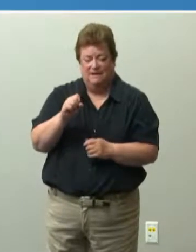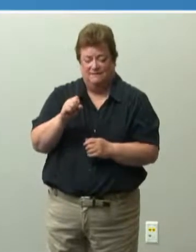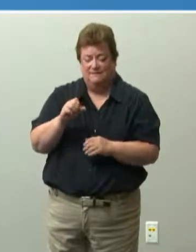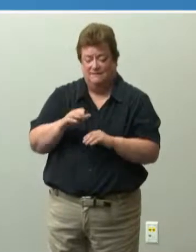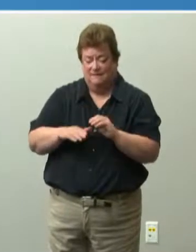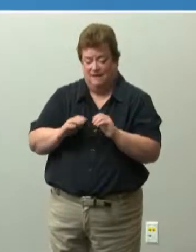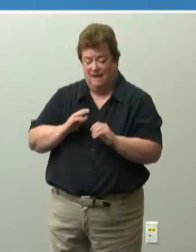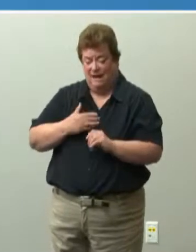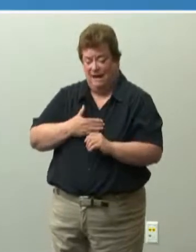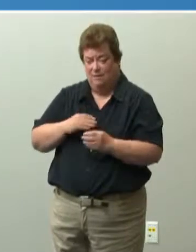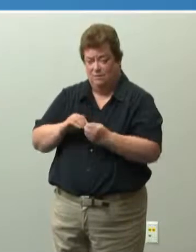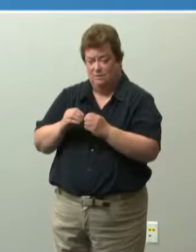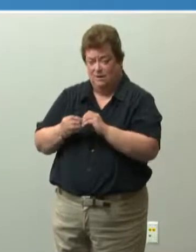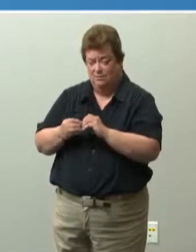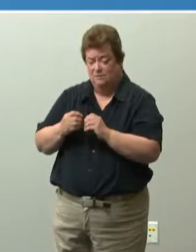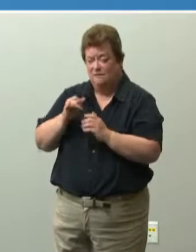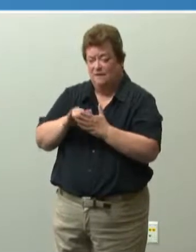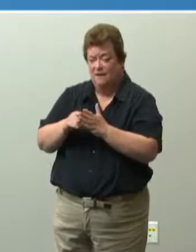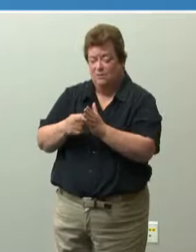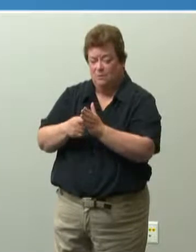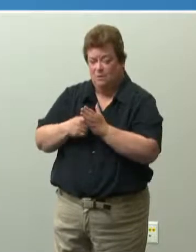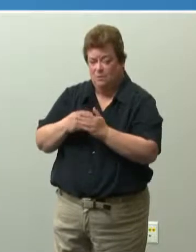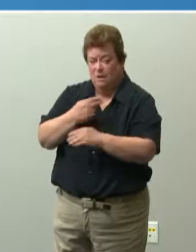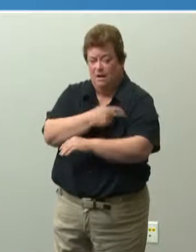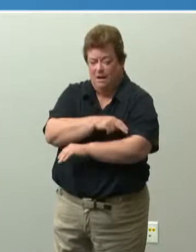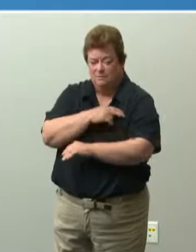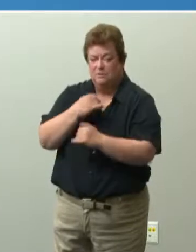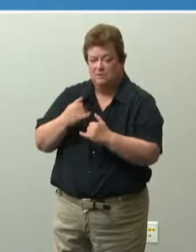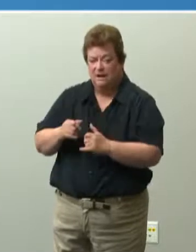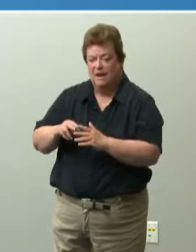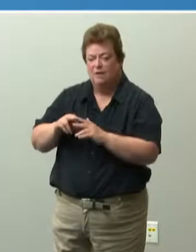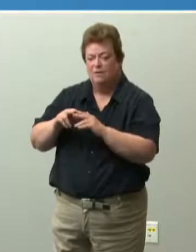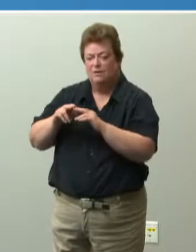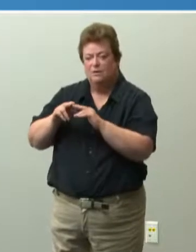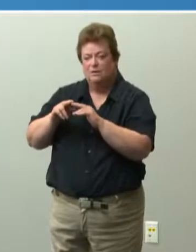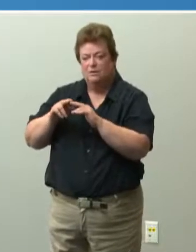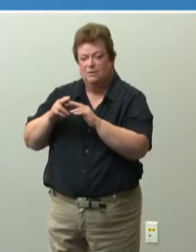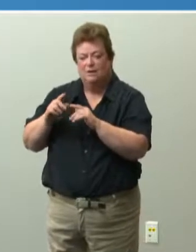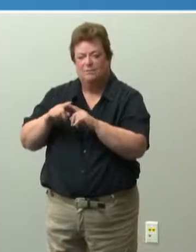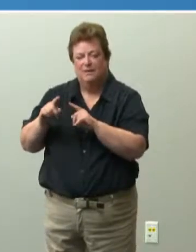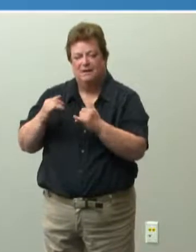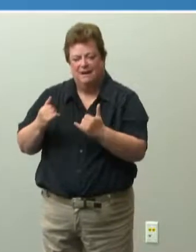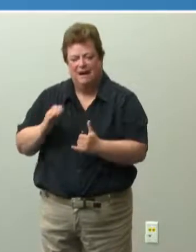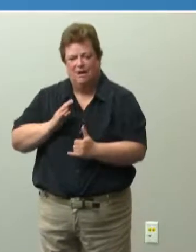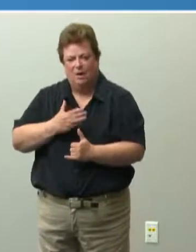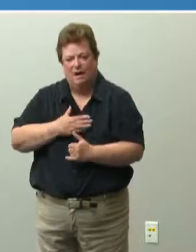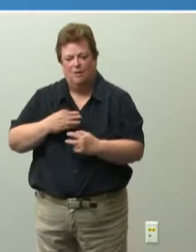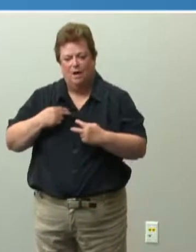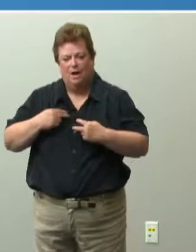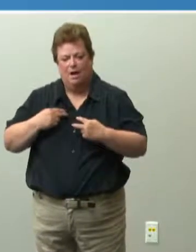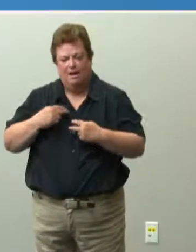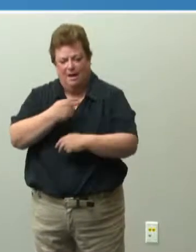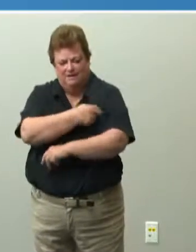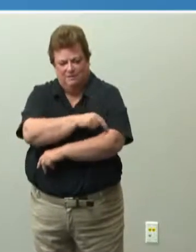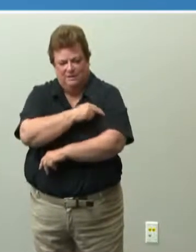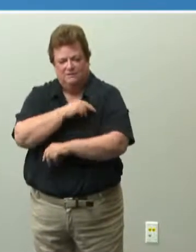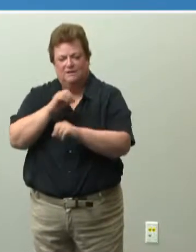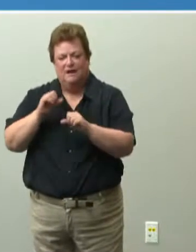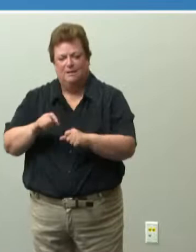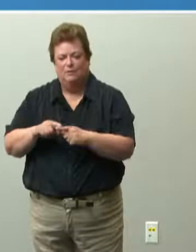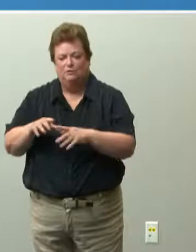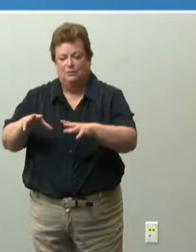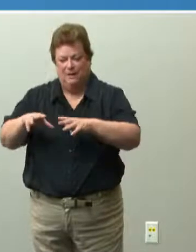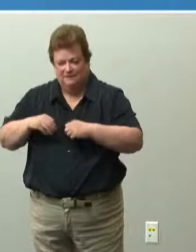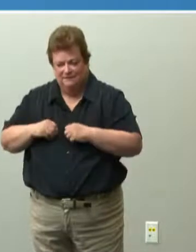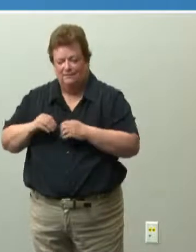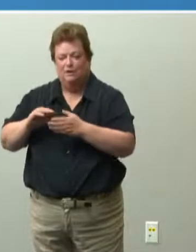numbers requiring hospitalization are decreasing, our hospitals are able to accept those community members